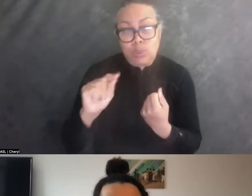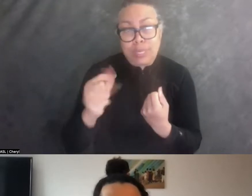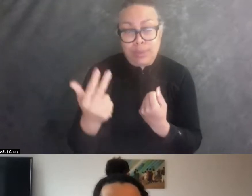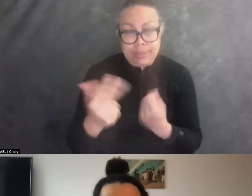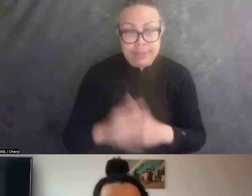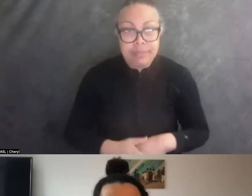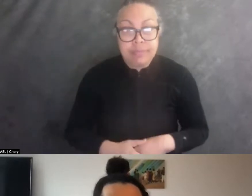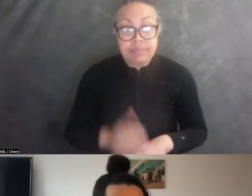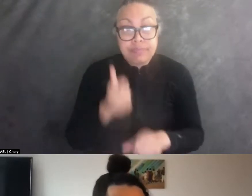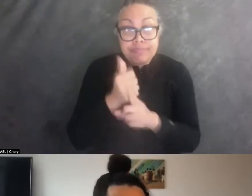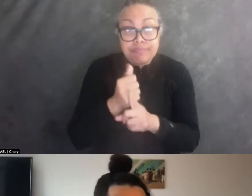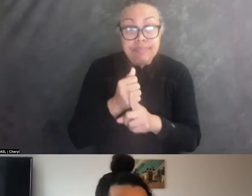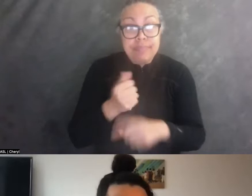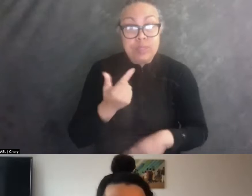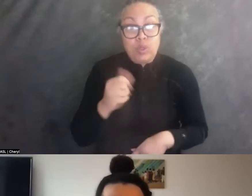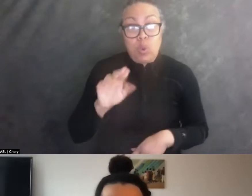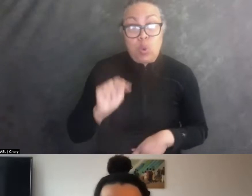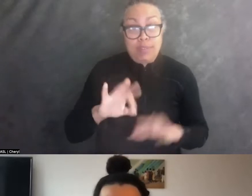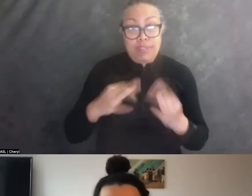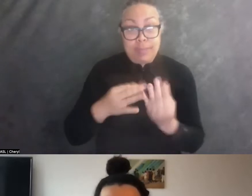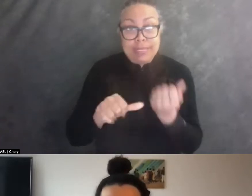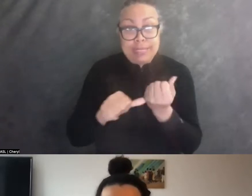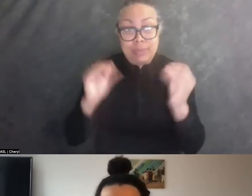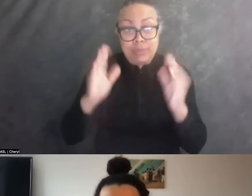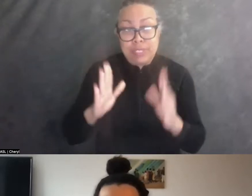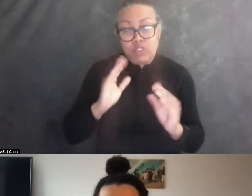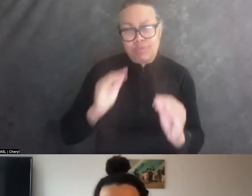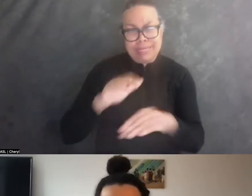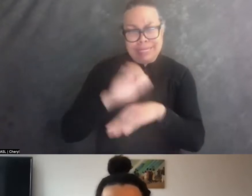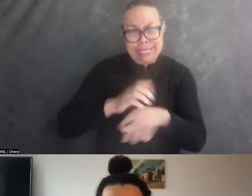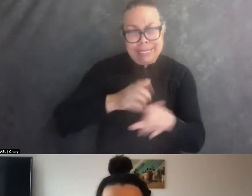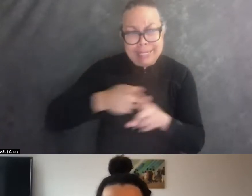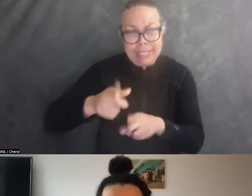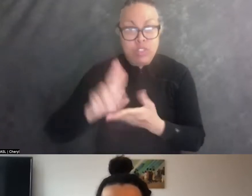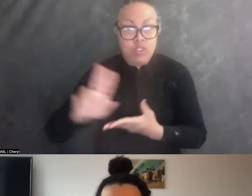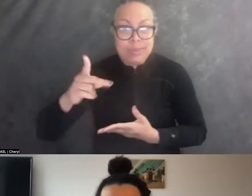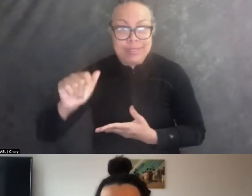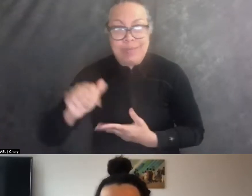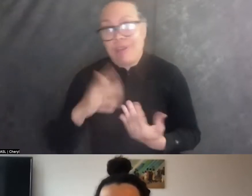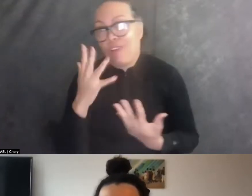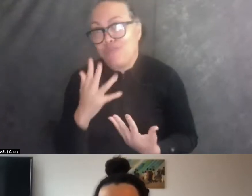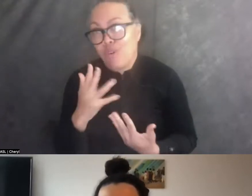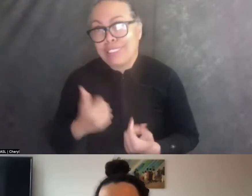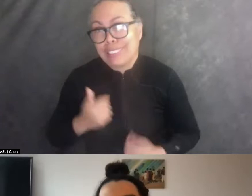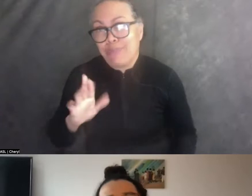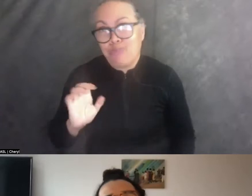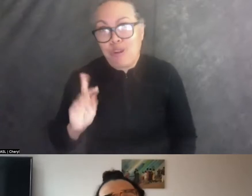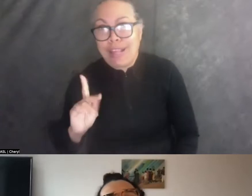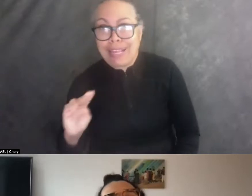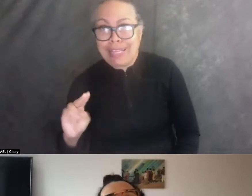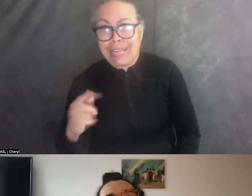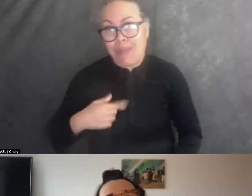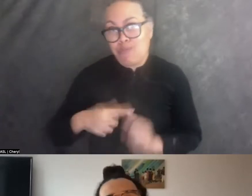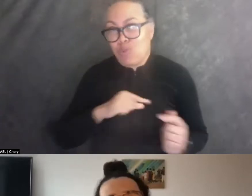Assistant Professor of English at the University of Pennsylvania, and unfortunately lives in Brooklyn because I'm from Queens and Queens represents.